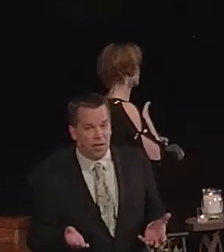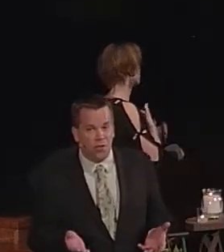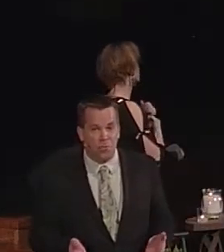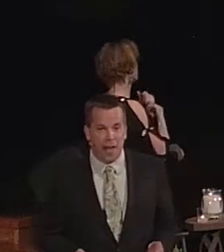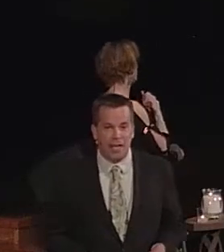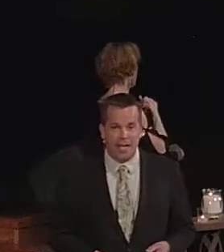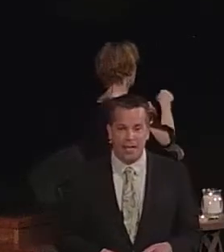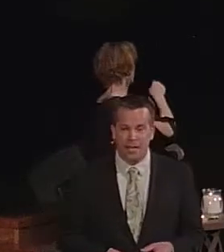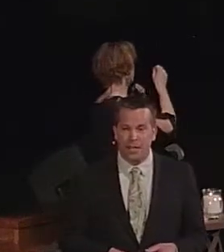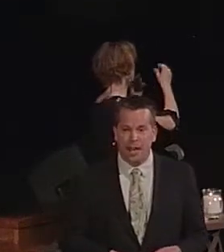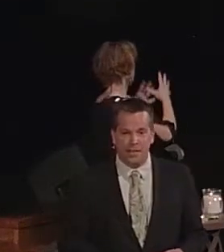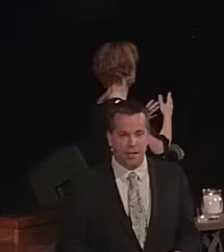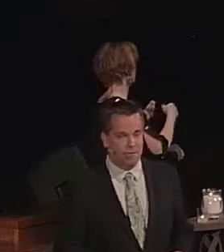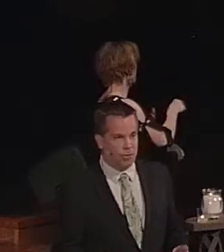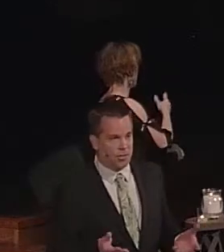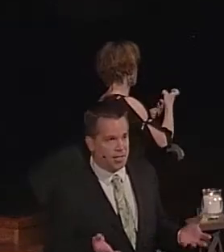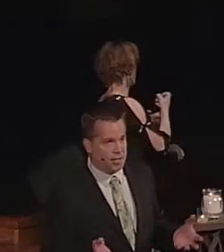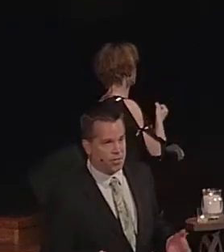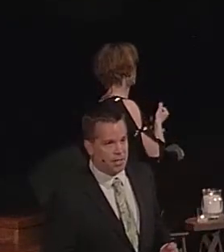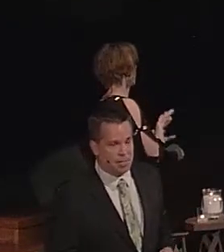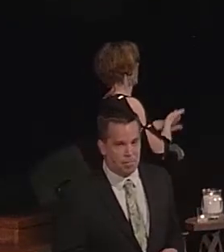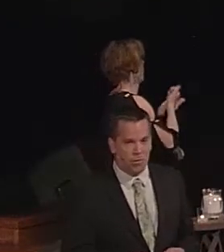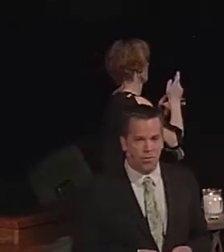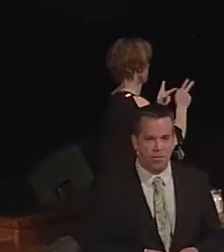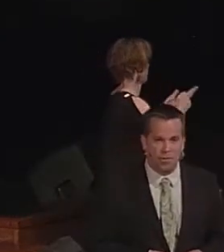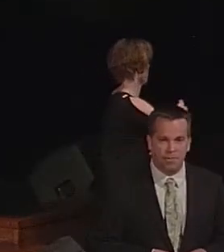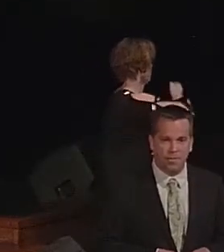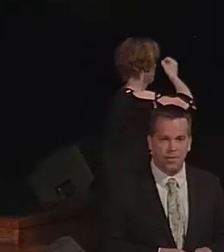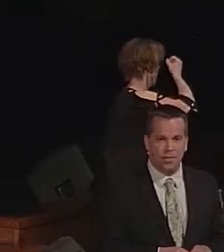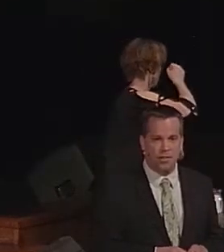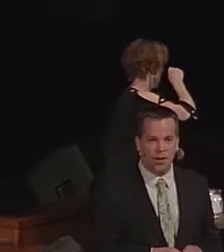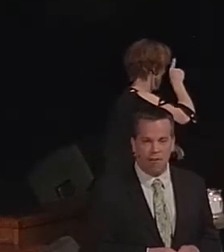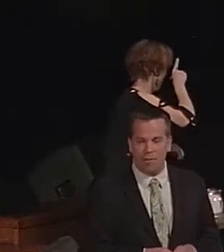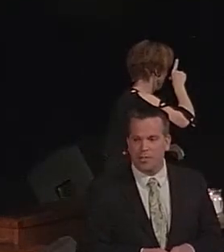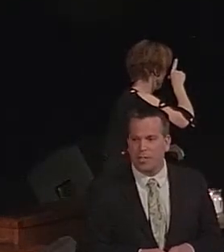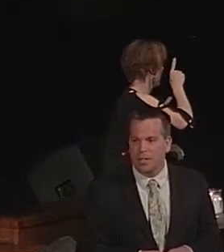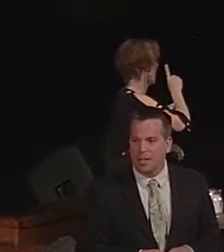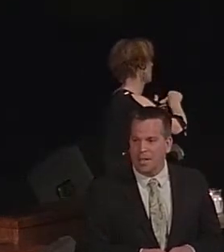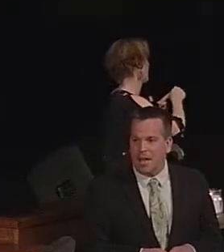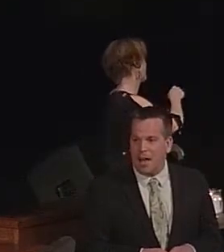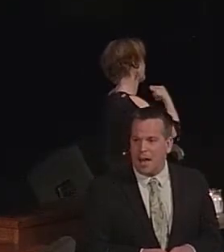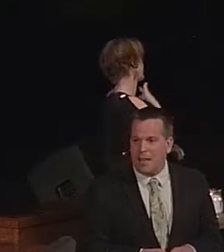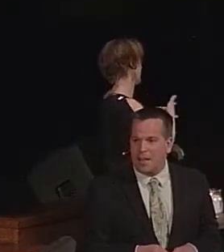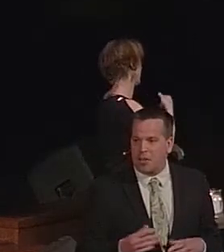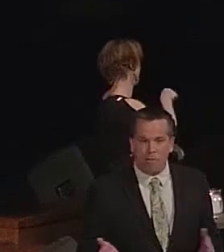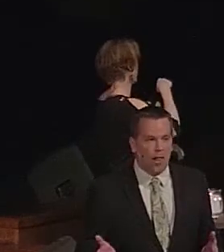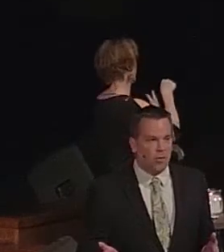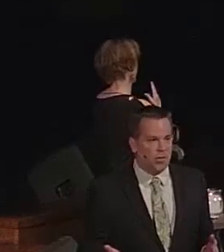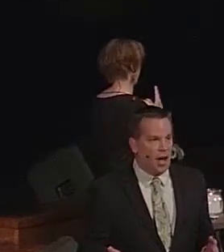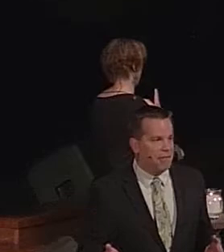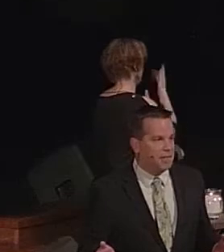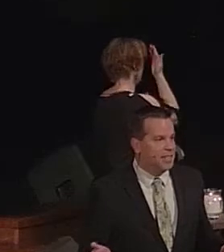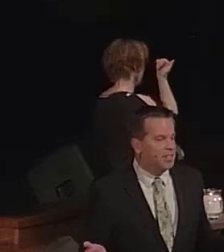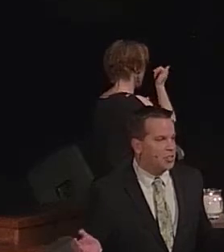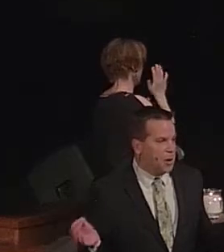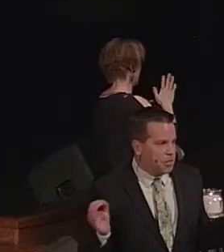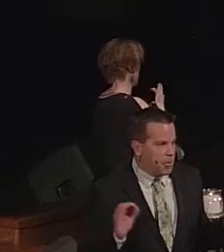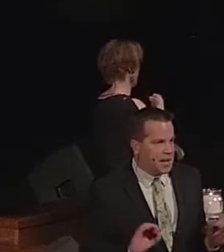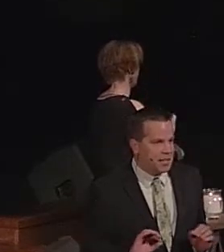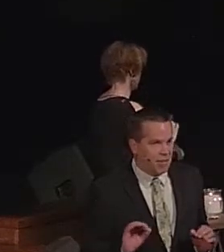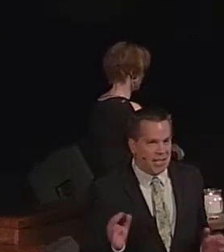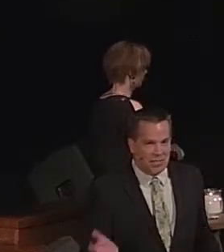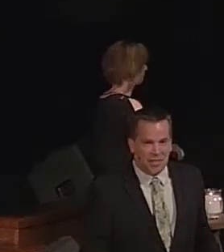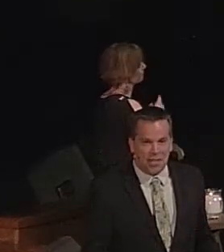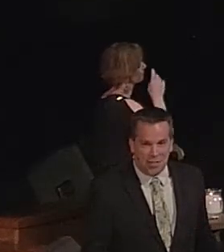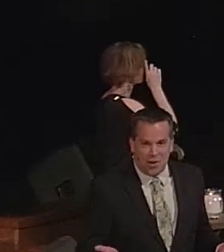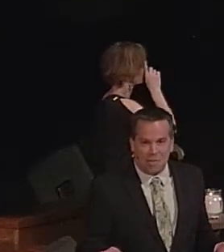wanted to awake humanity, and then unfortunately they usually get murdered for their efforts. And then their followers often start